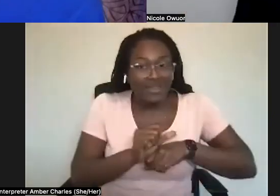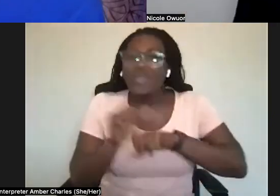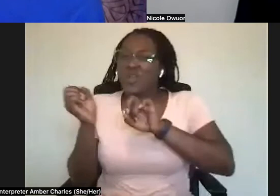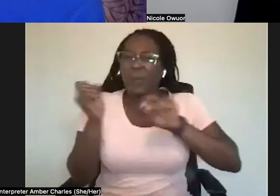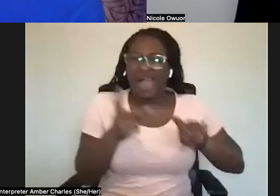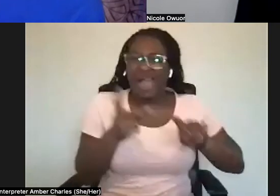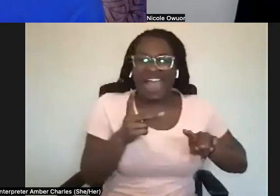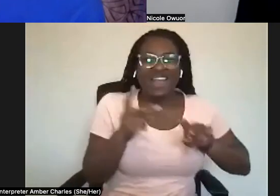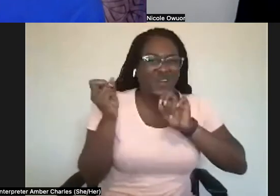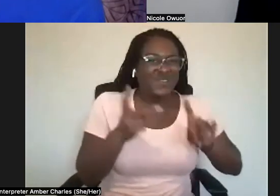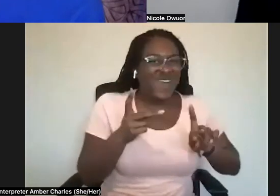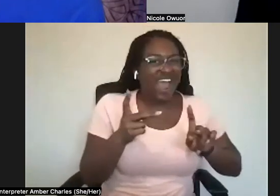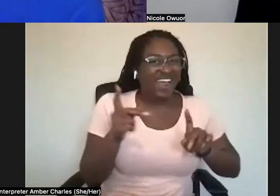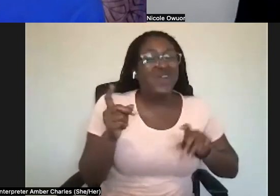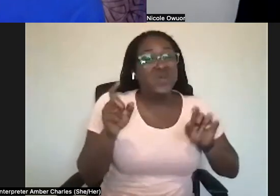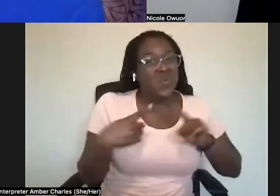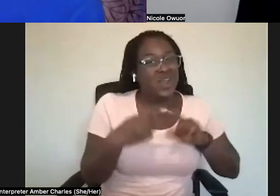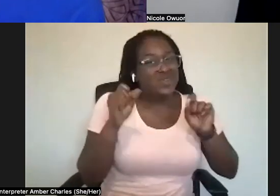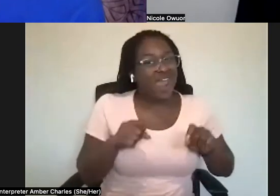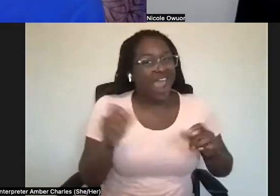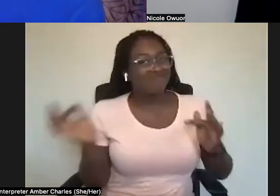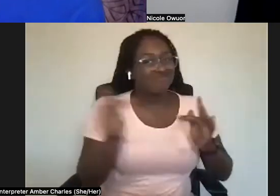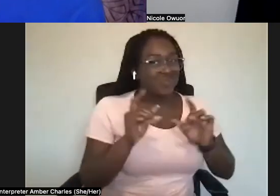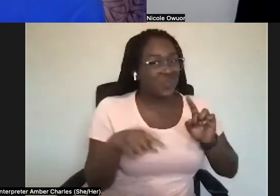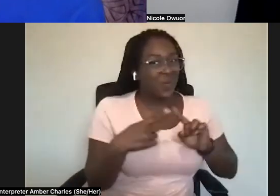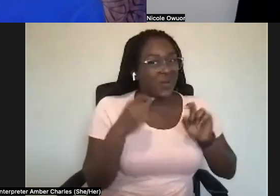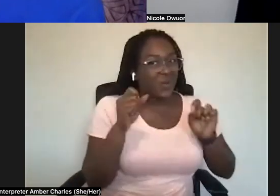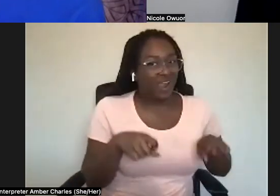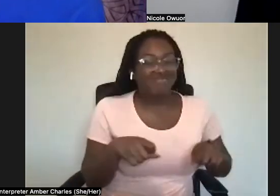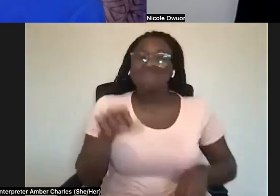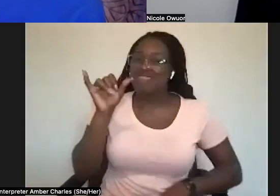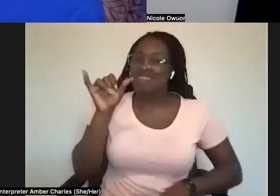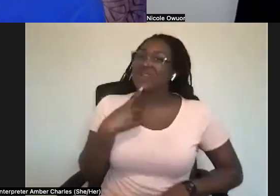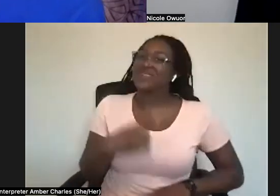go back where you can, reach back when you can. So that's what I would say.